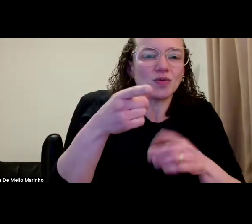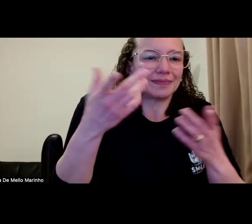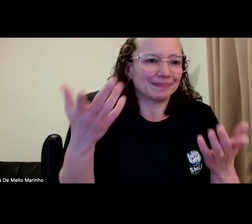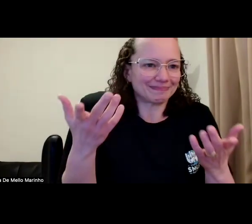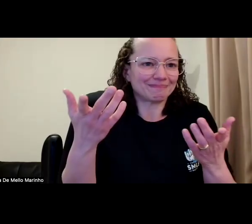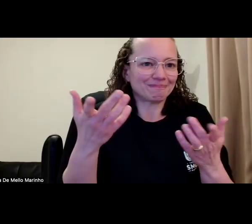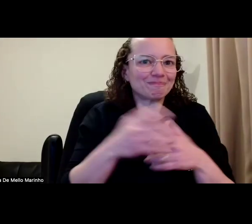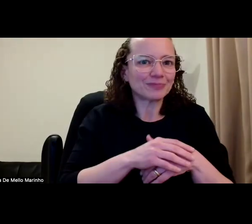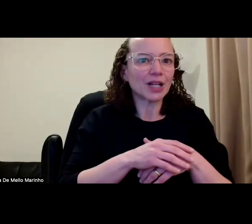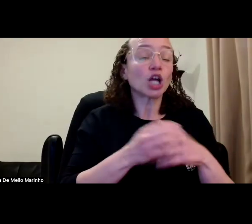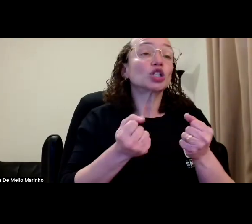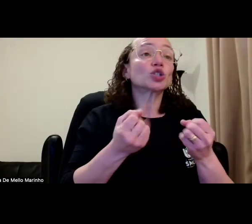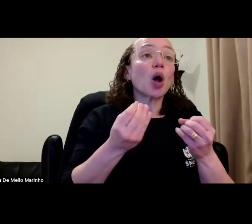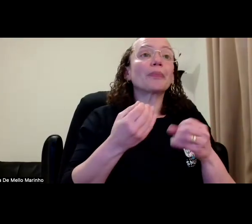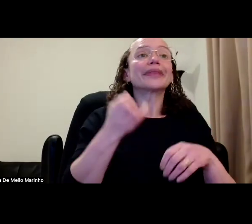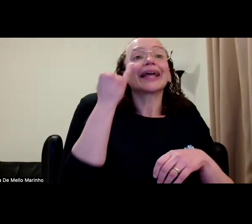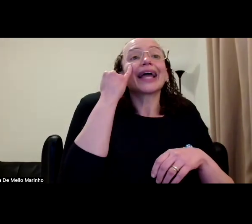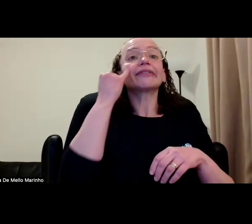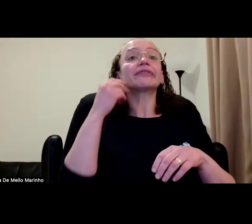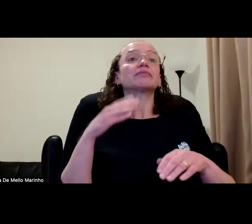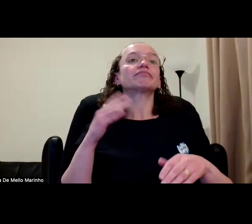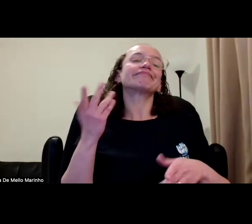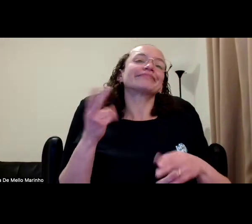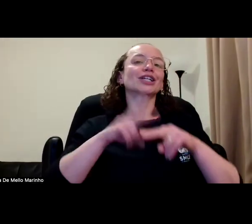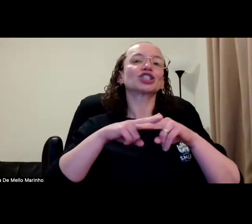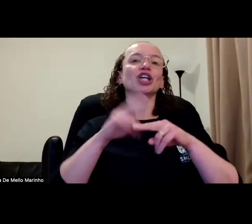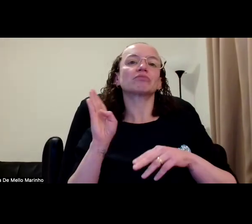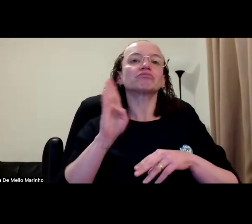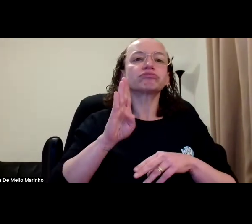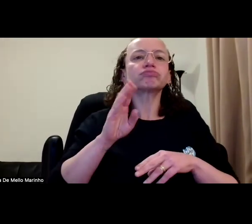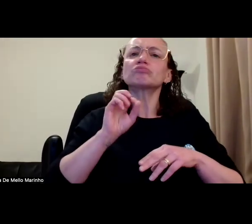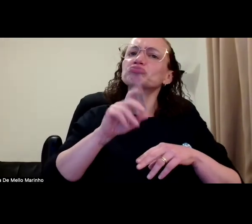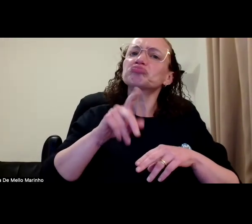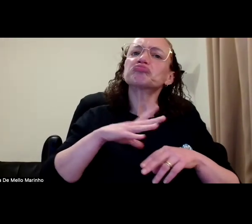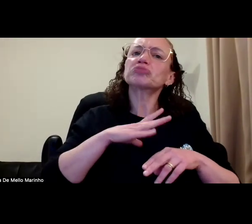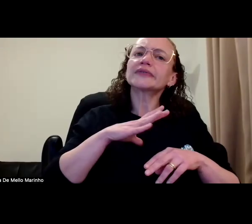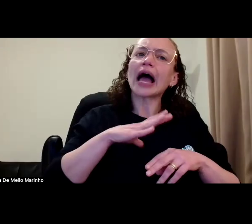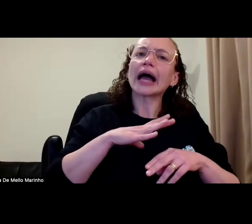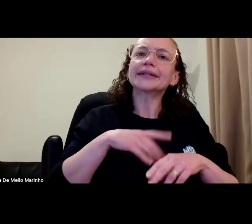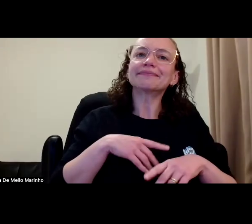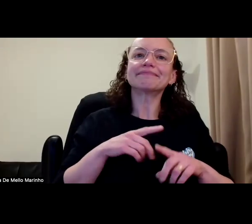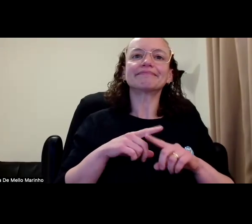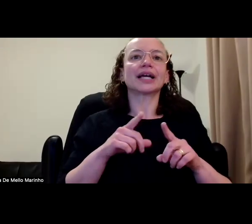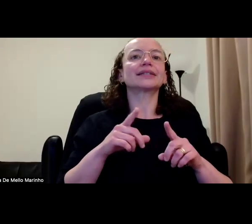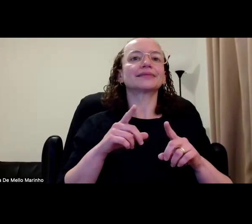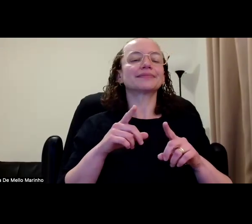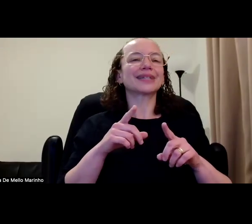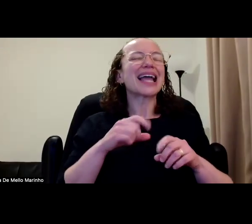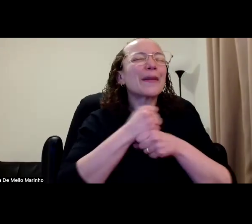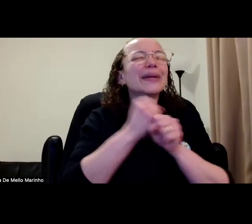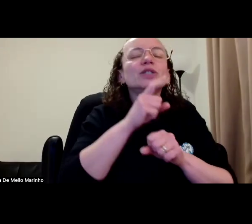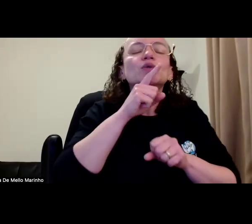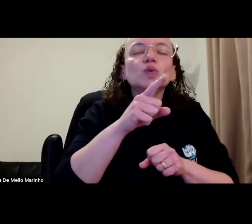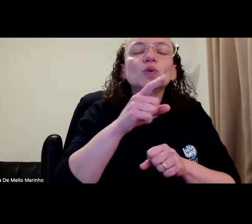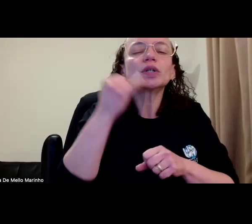you're not going to be able to, they're not going to be able to see you. So if the chair is upright a little bit more, that is